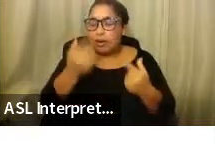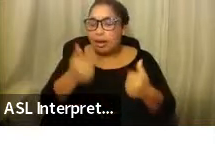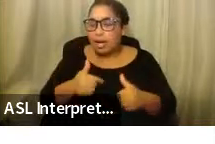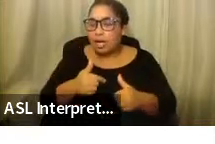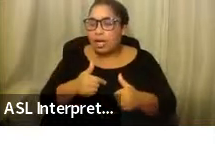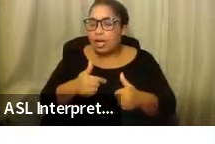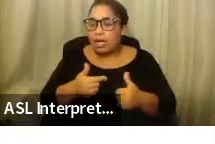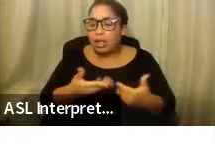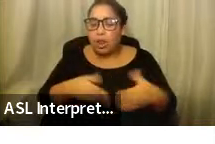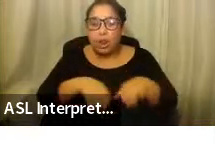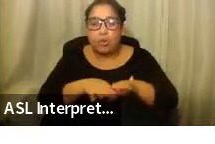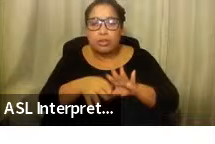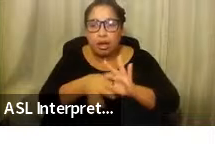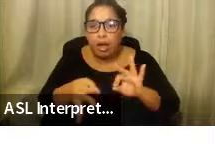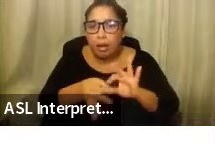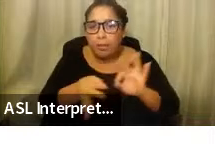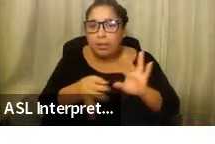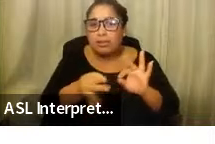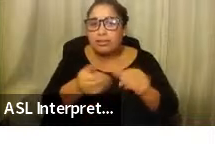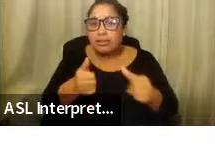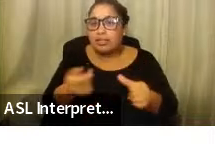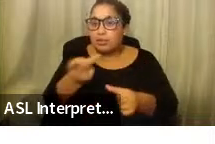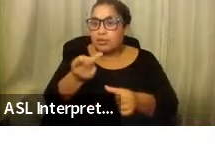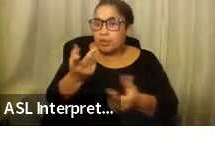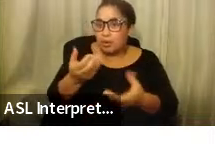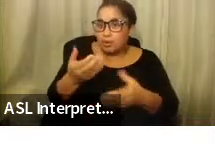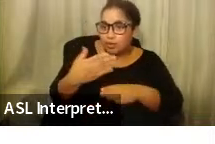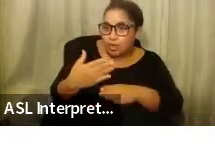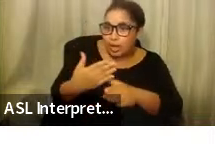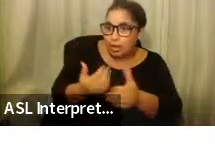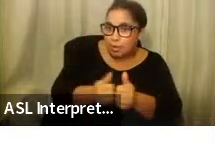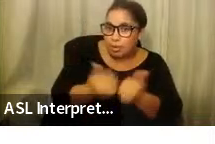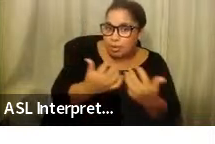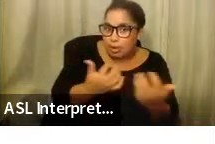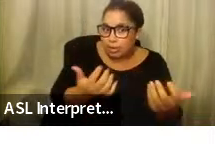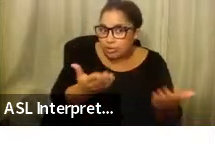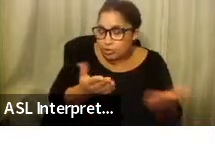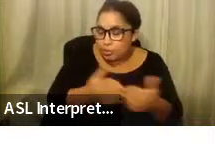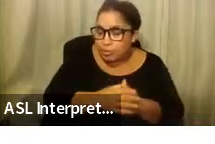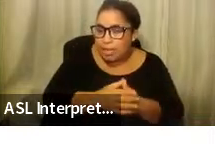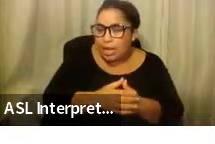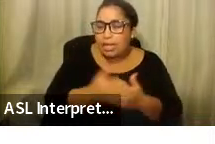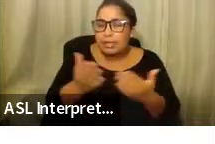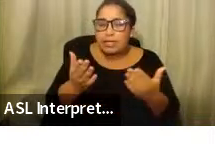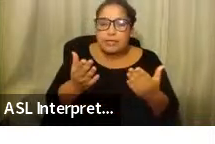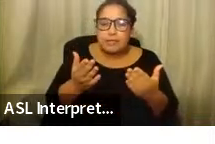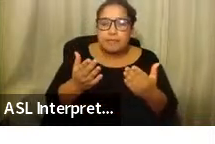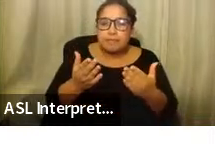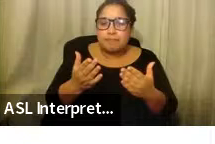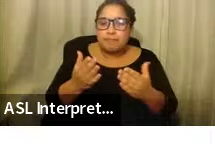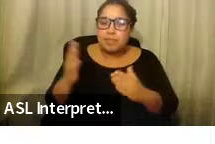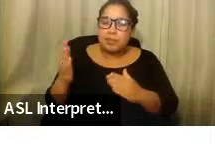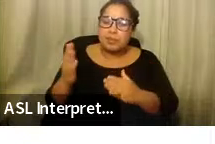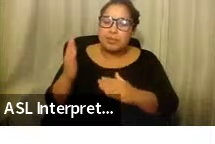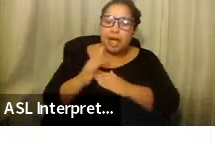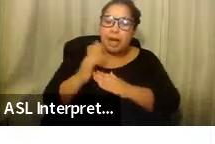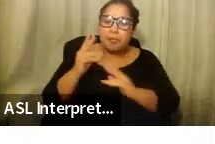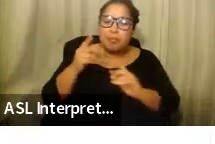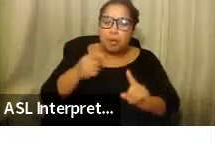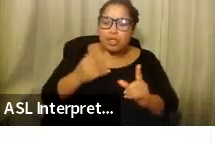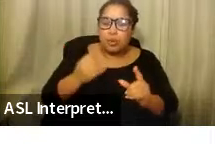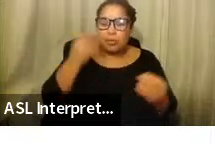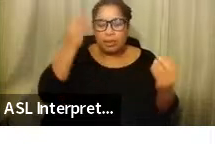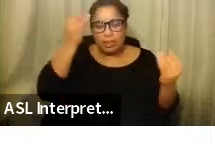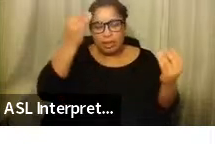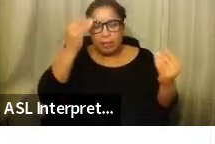comments that the two of you would like to share. You know, just some key takeaways for folks in thinking about